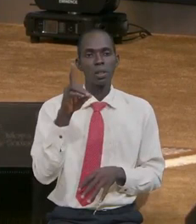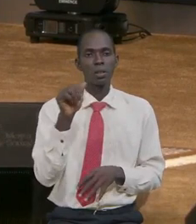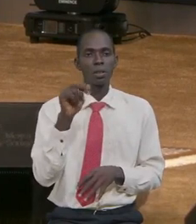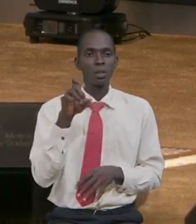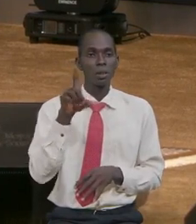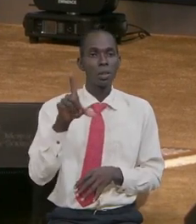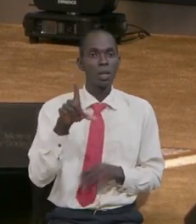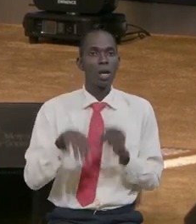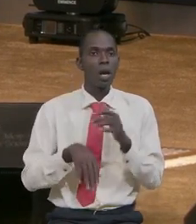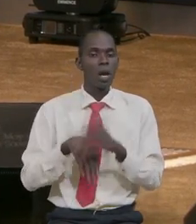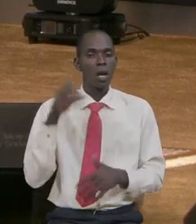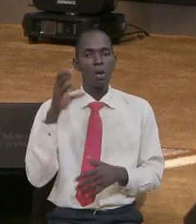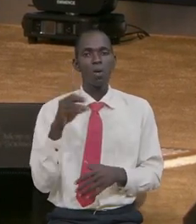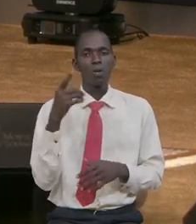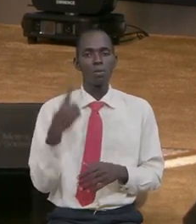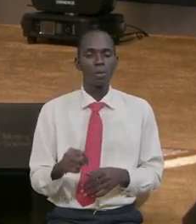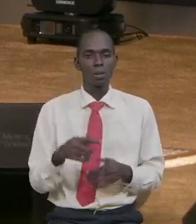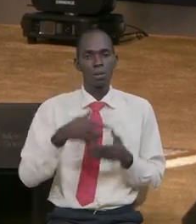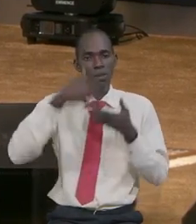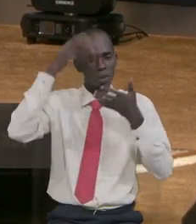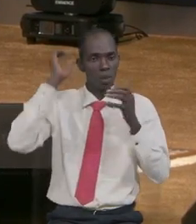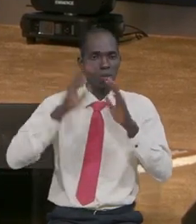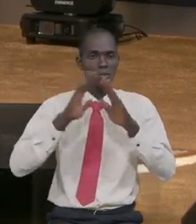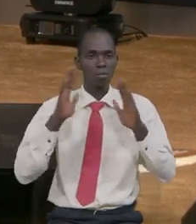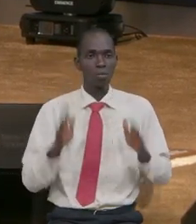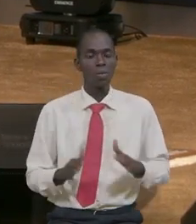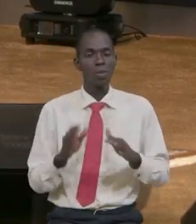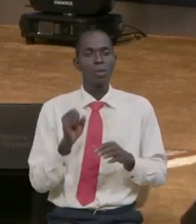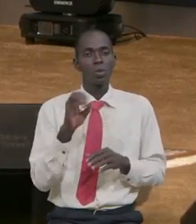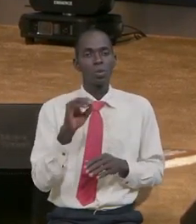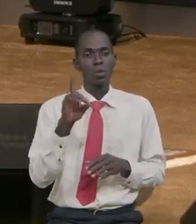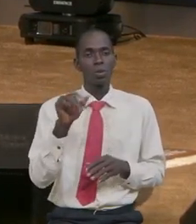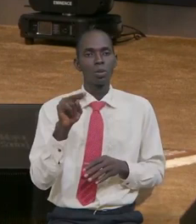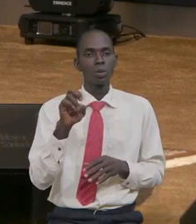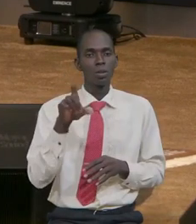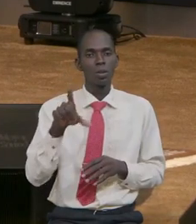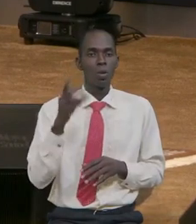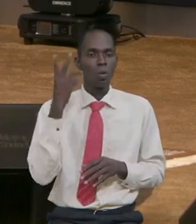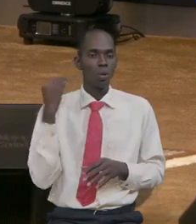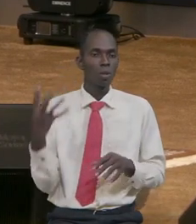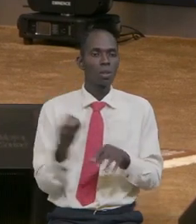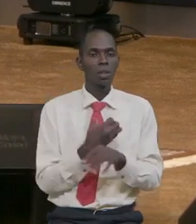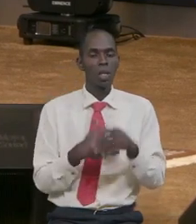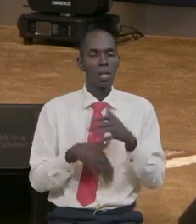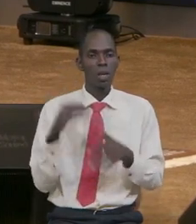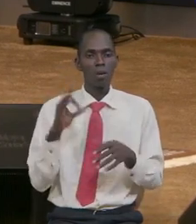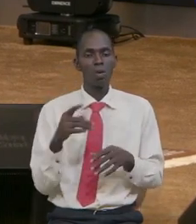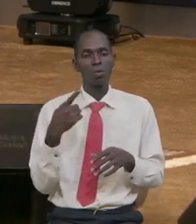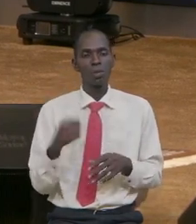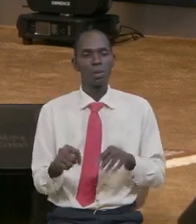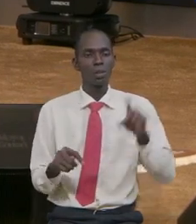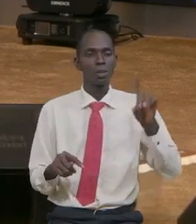up out of the den. So Daniel was taken up out of the den, and